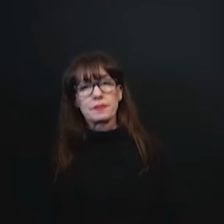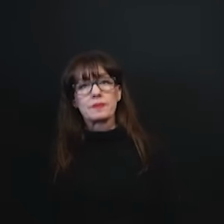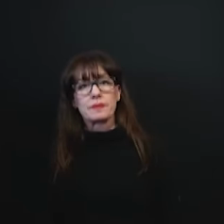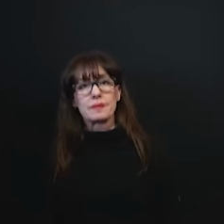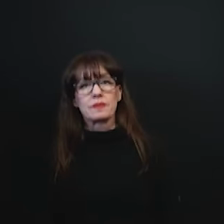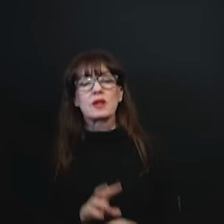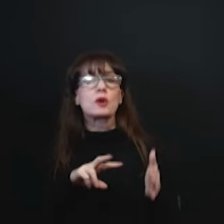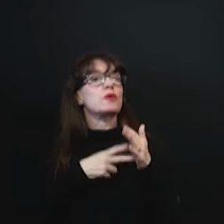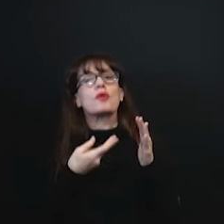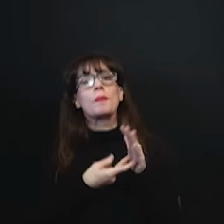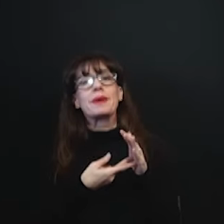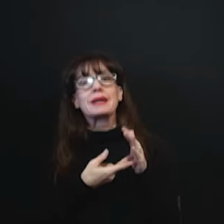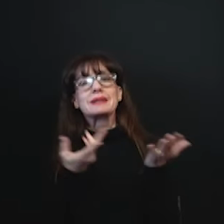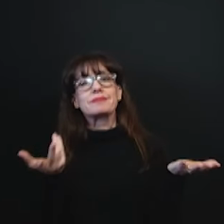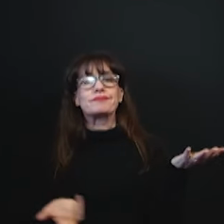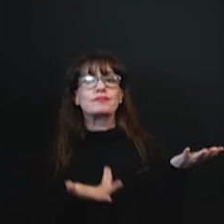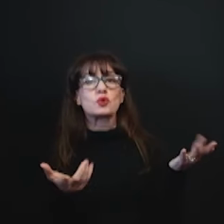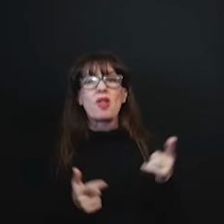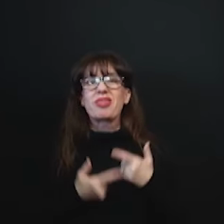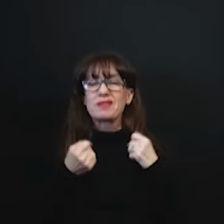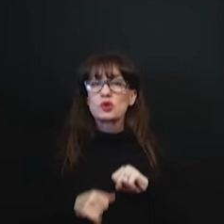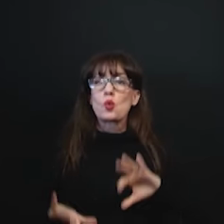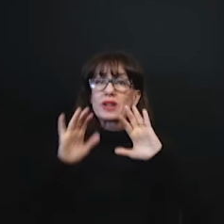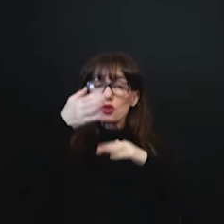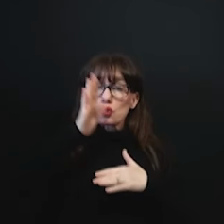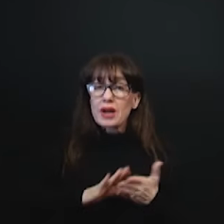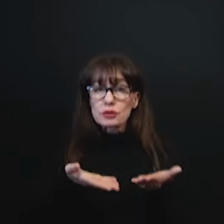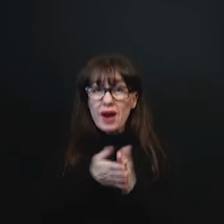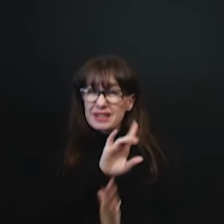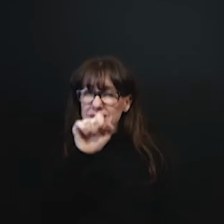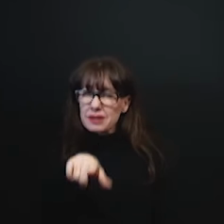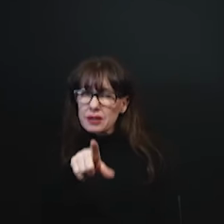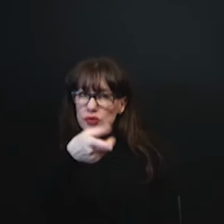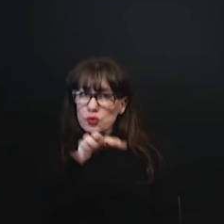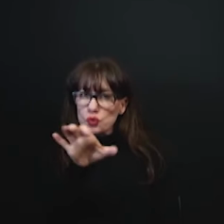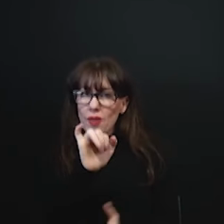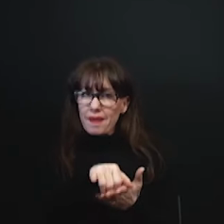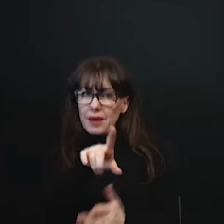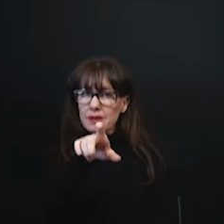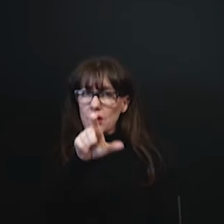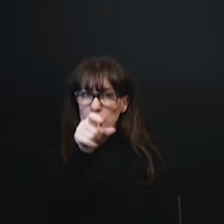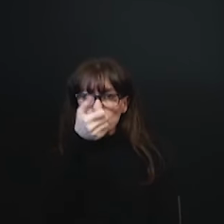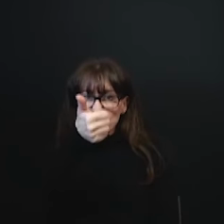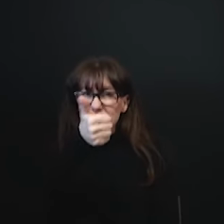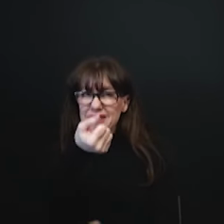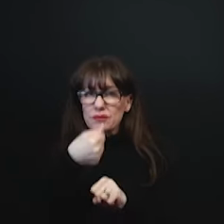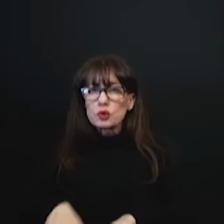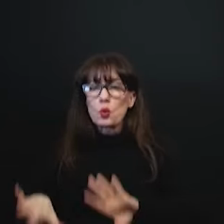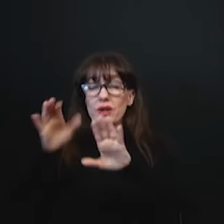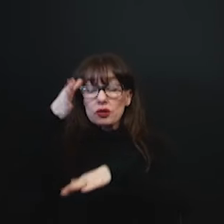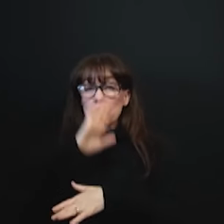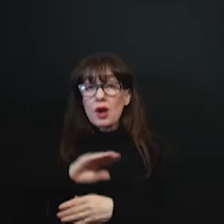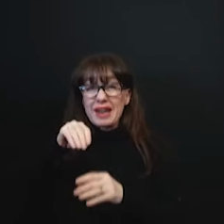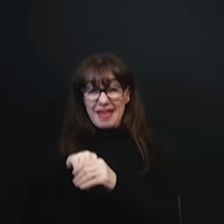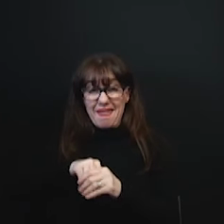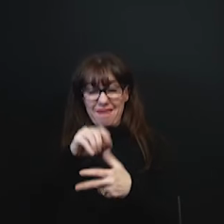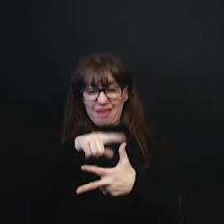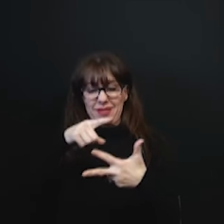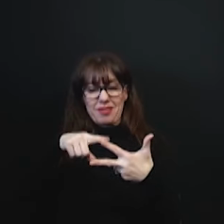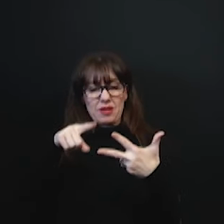means, in part at least, to live a life surrendered to God. So I ask you again, do you do that? Are you surrendered to God in this